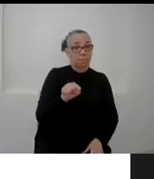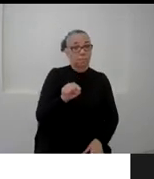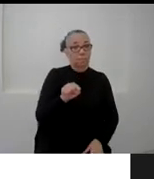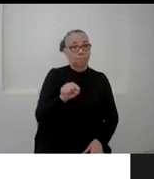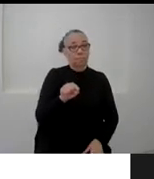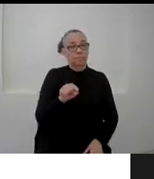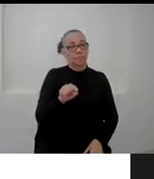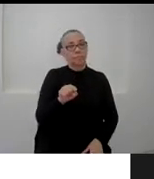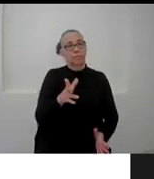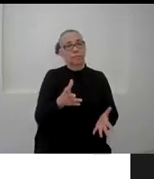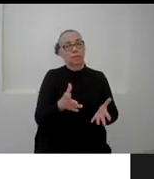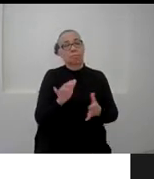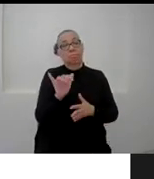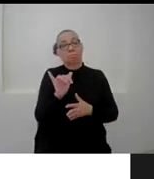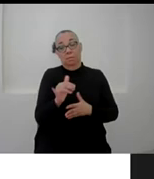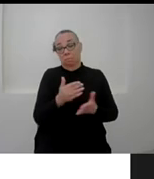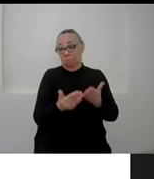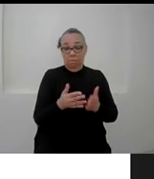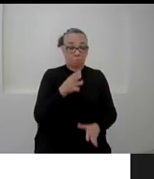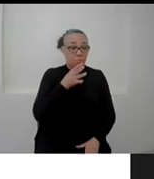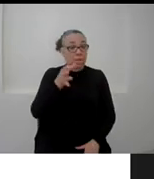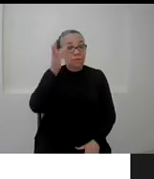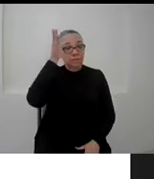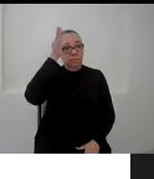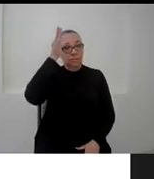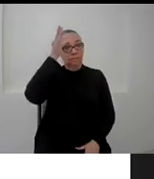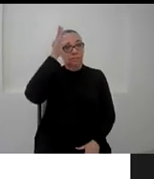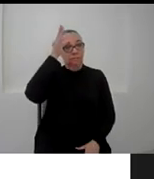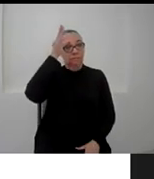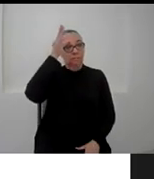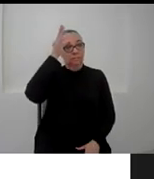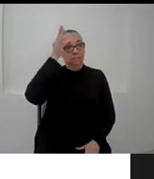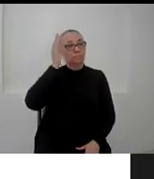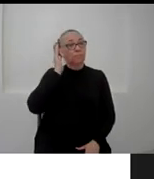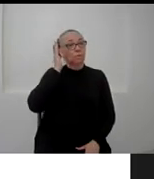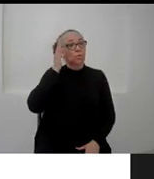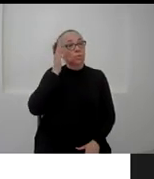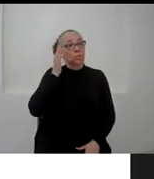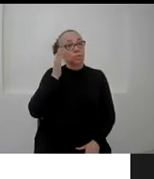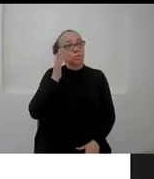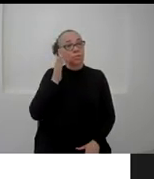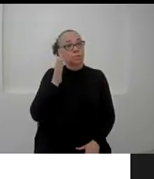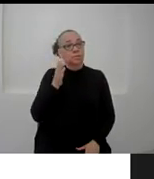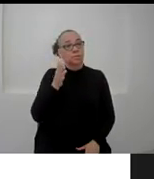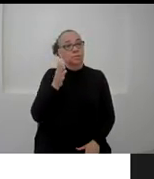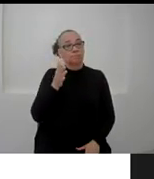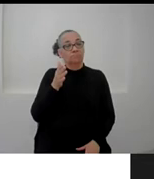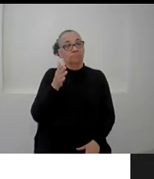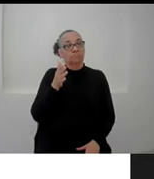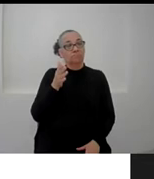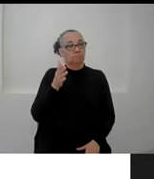Often that is parents who will very much be seeing the world